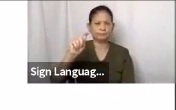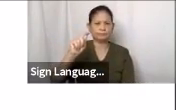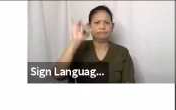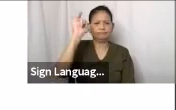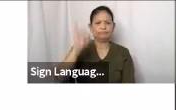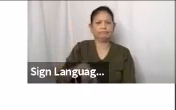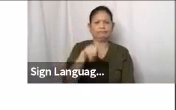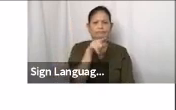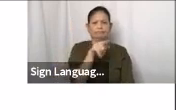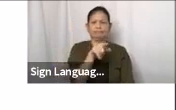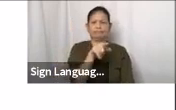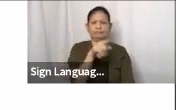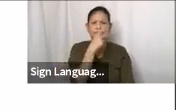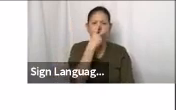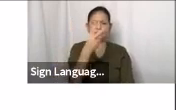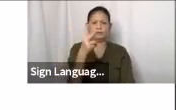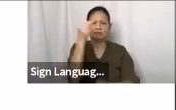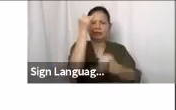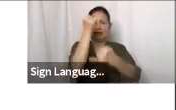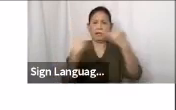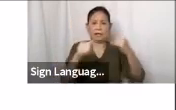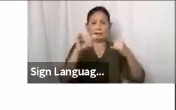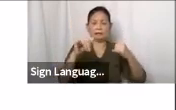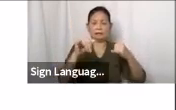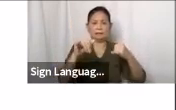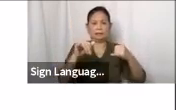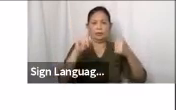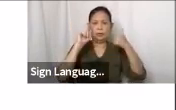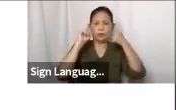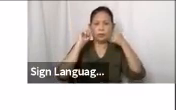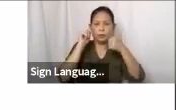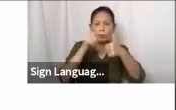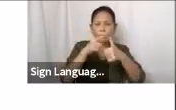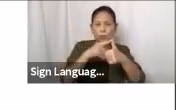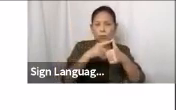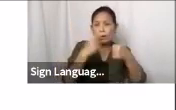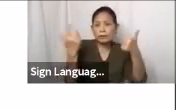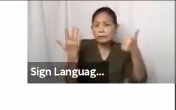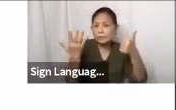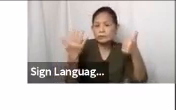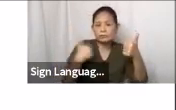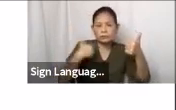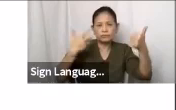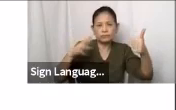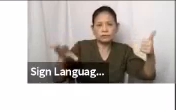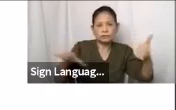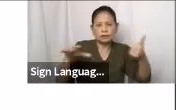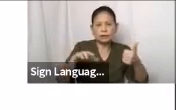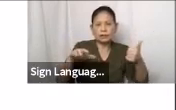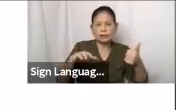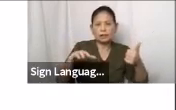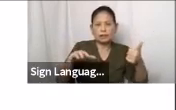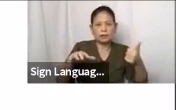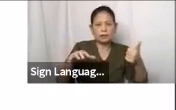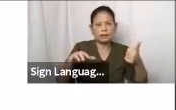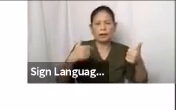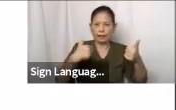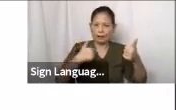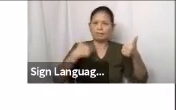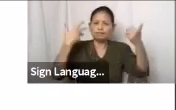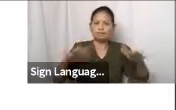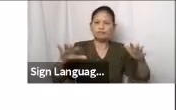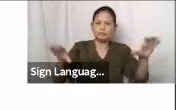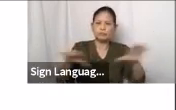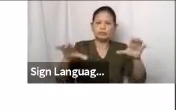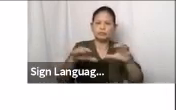Yeah. So the number one thing which we've done is we have created a advocacy toolkit